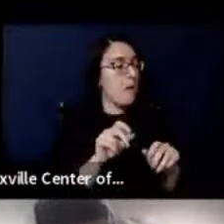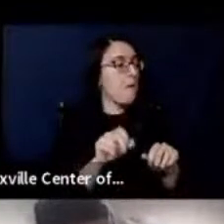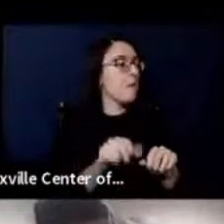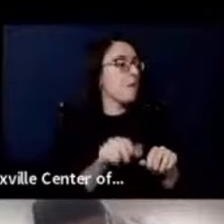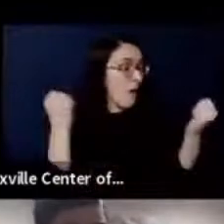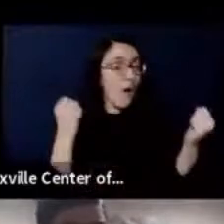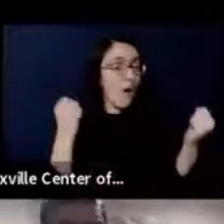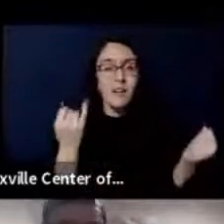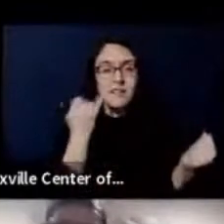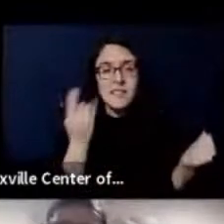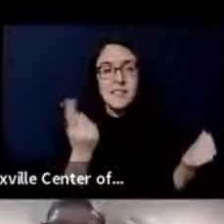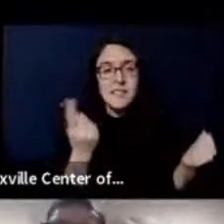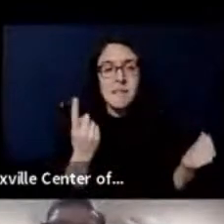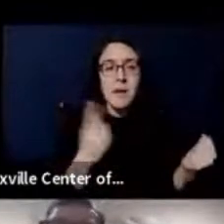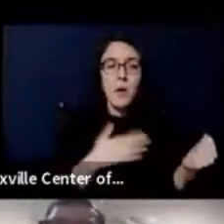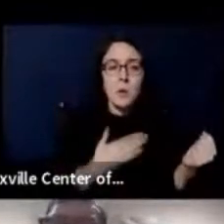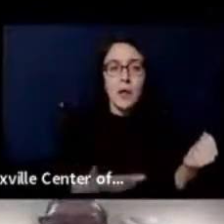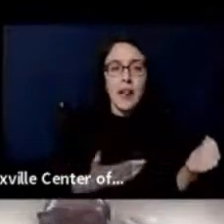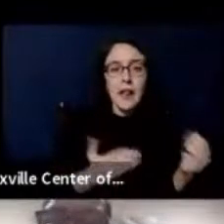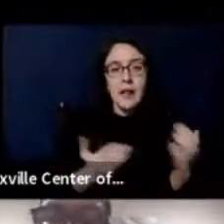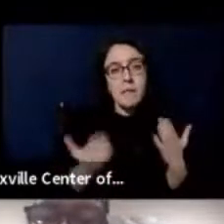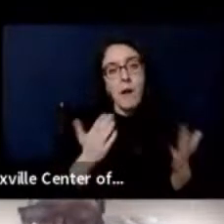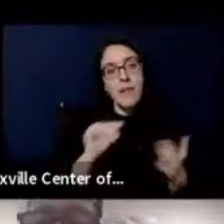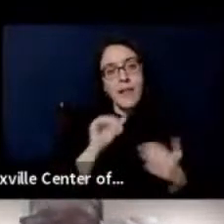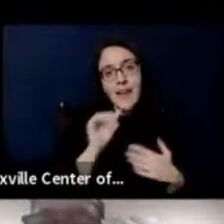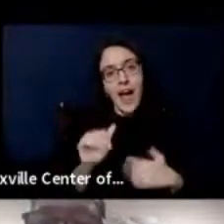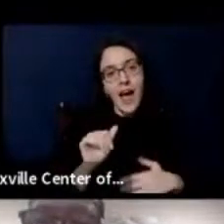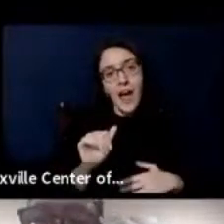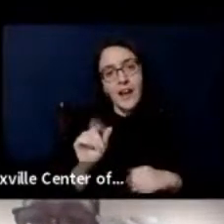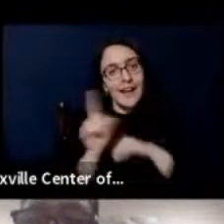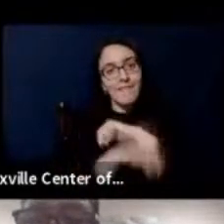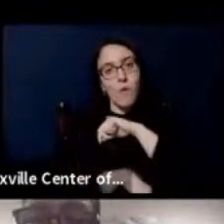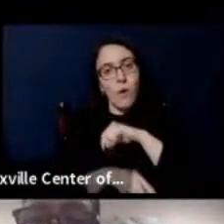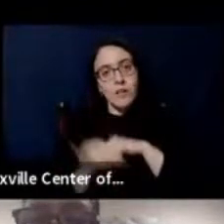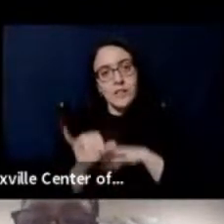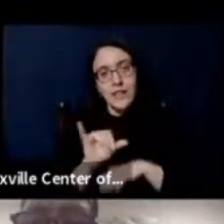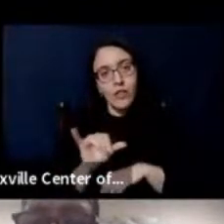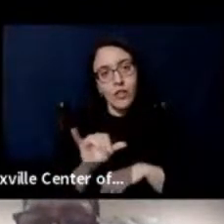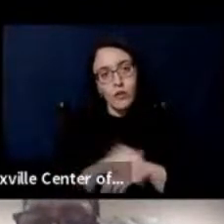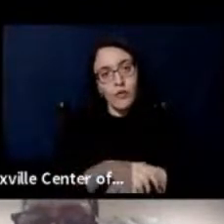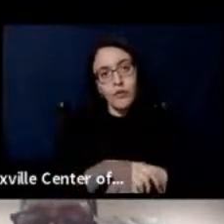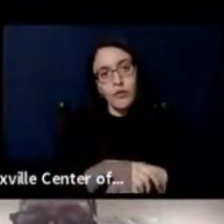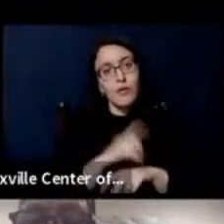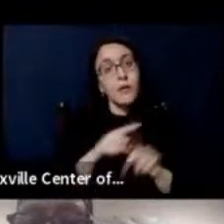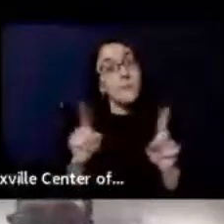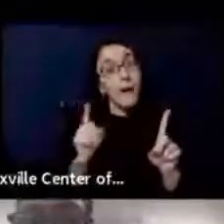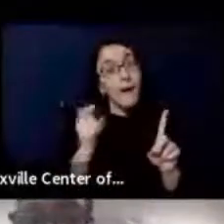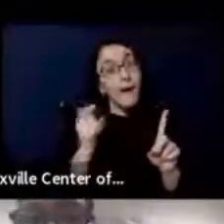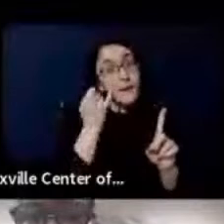not going to. I mean, if there's someone willing, it's still probably not going to be enforced. But in the situation where it is